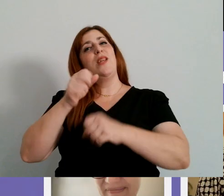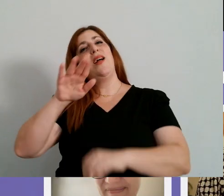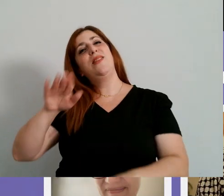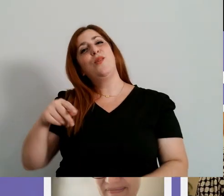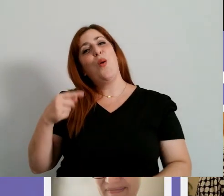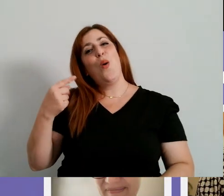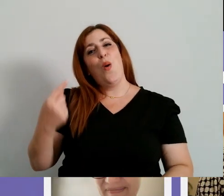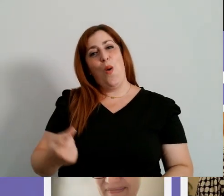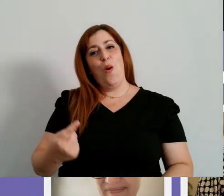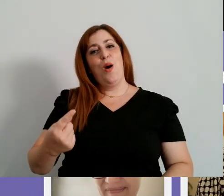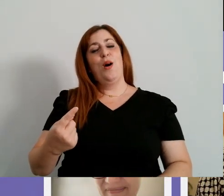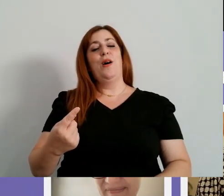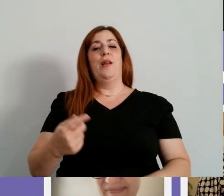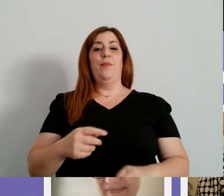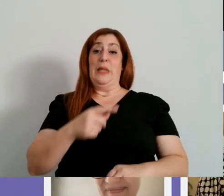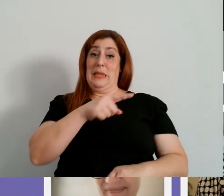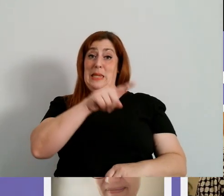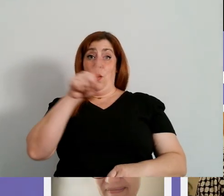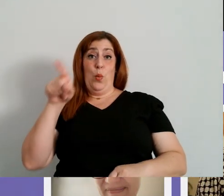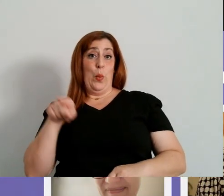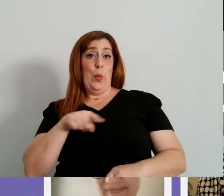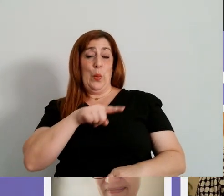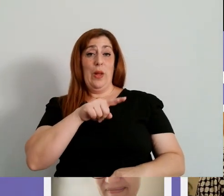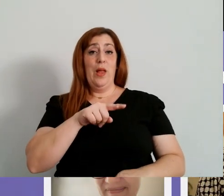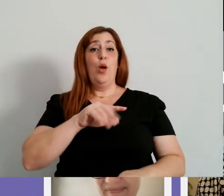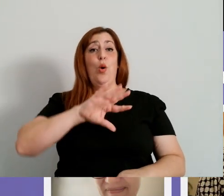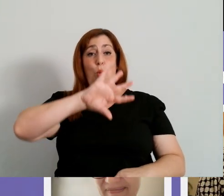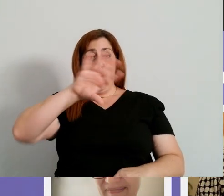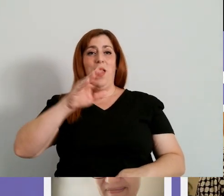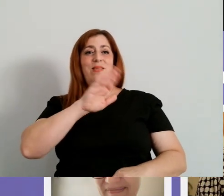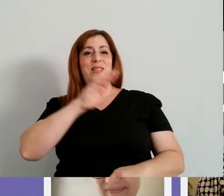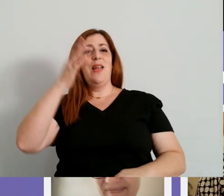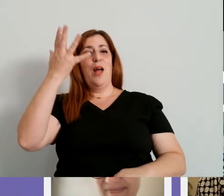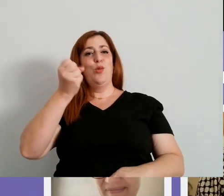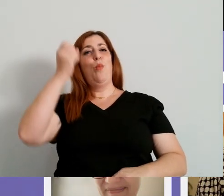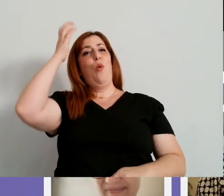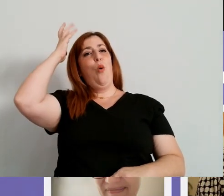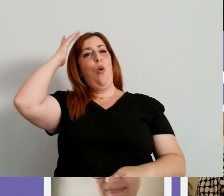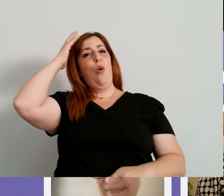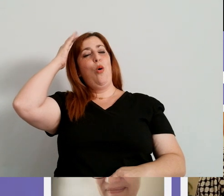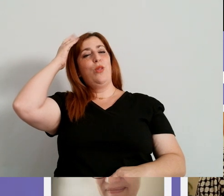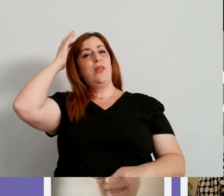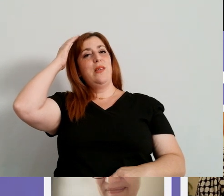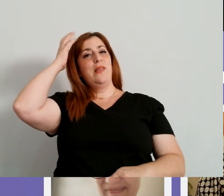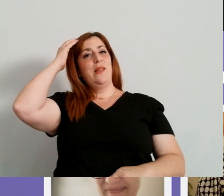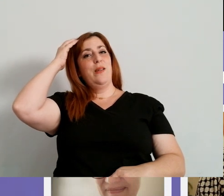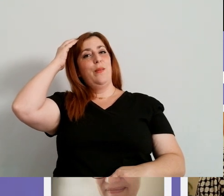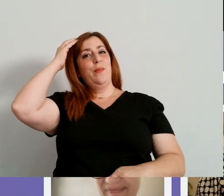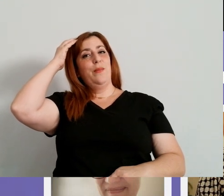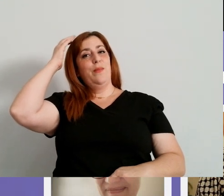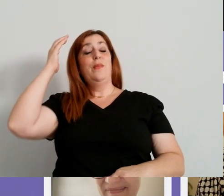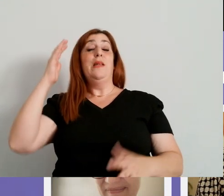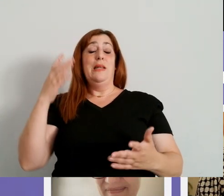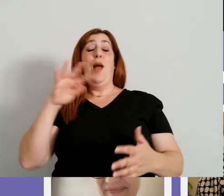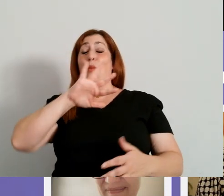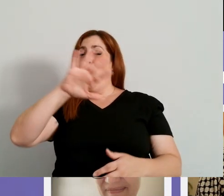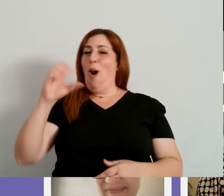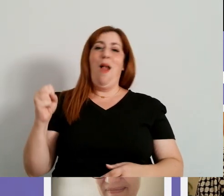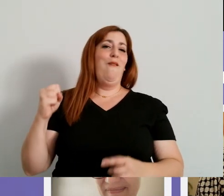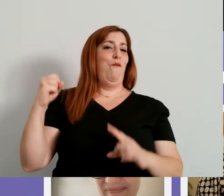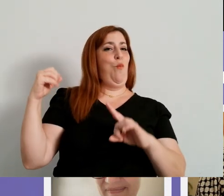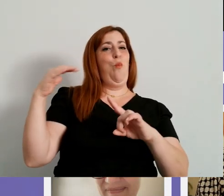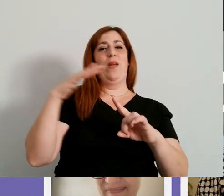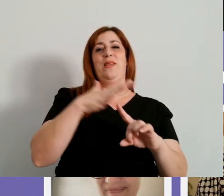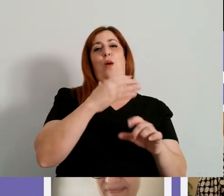that I always try and speak about. These are some of the autistic activists that have impacted my